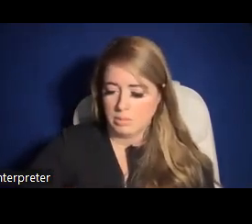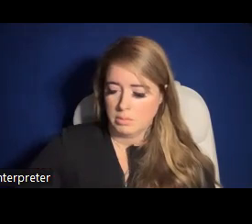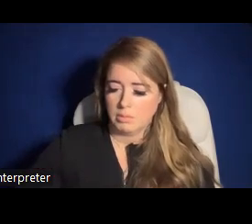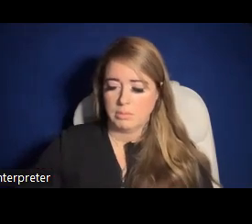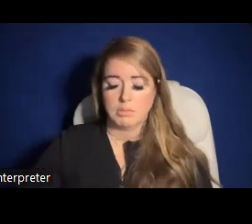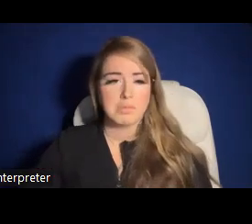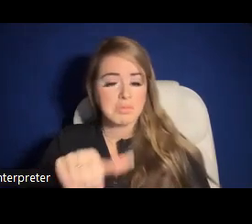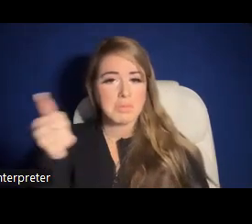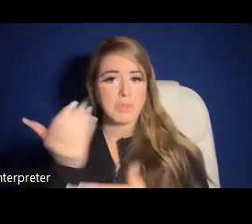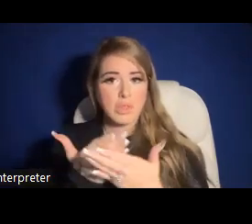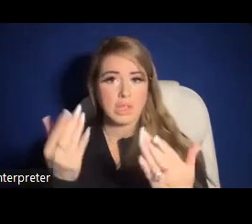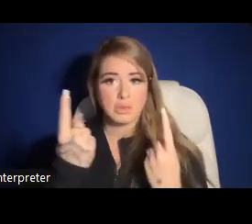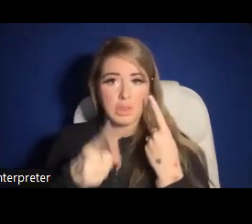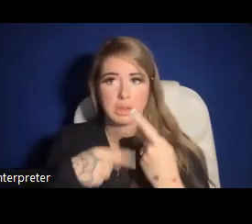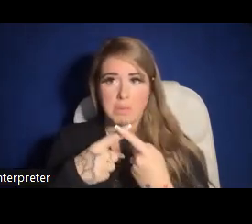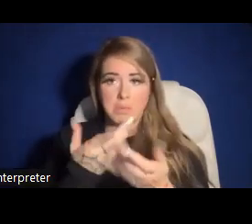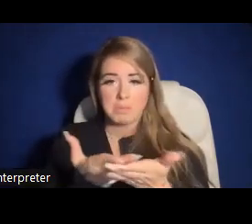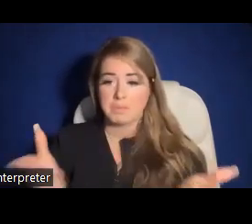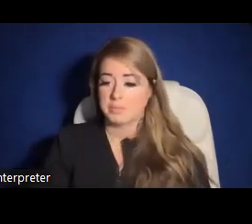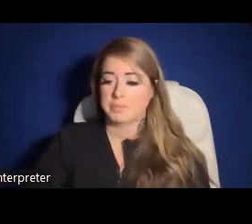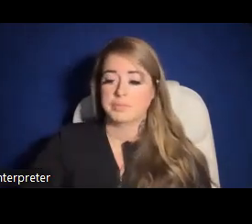Anything else you guys can think of?